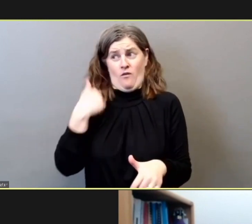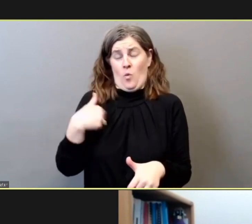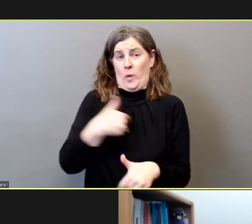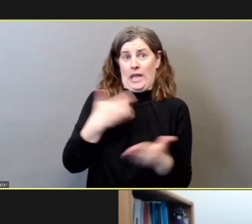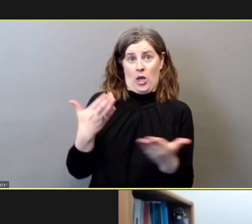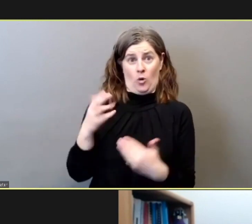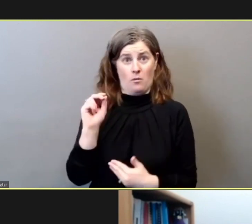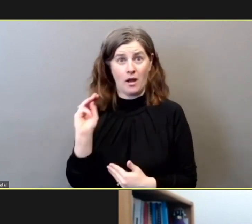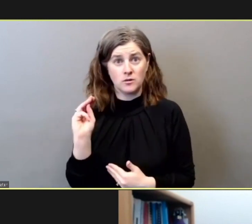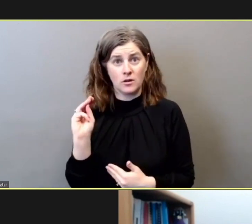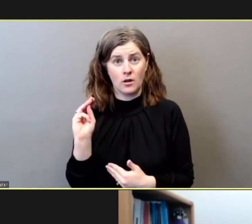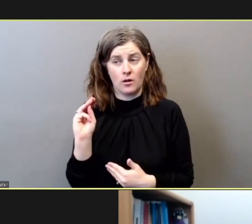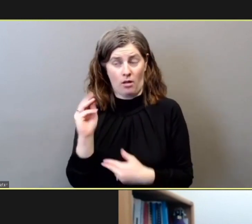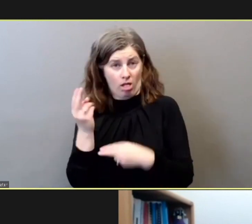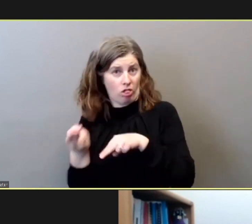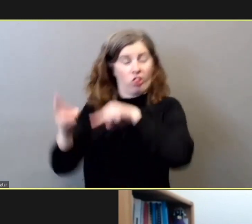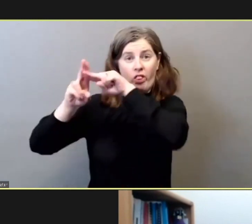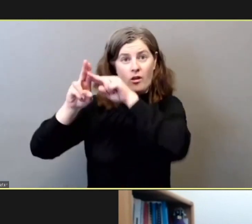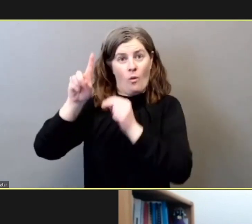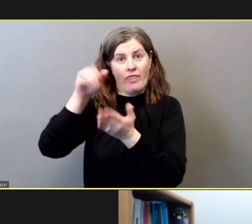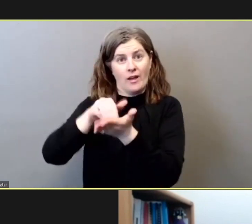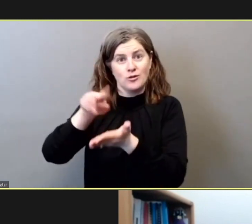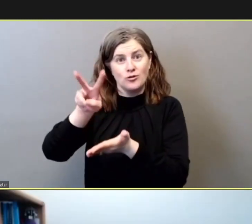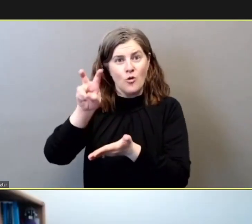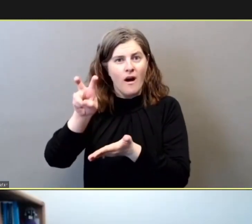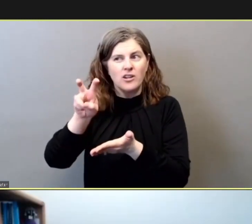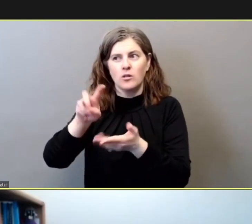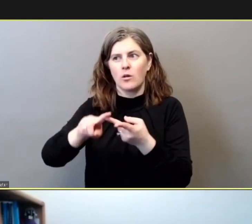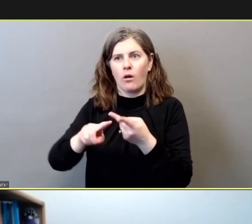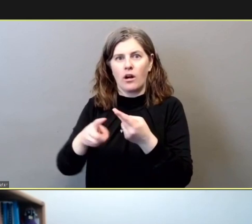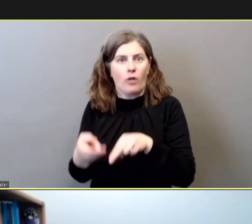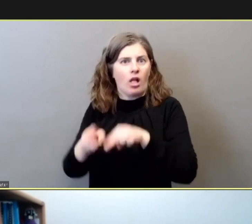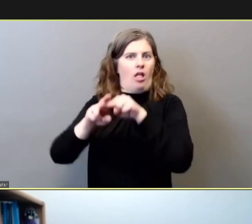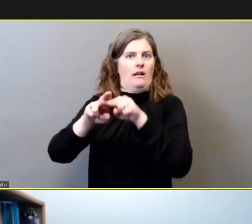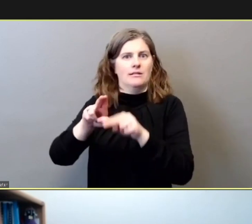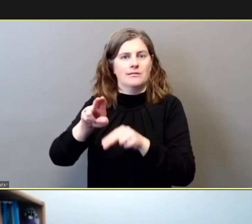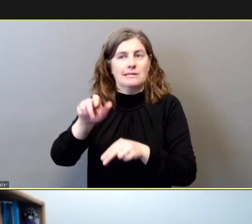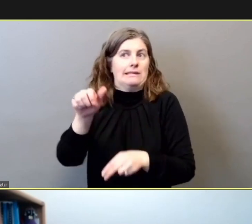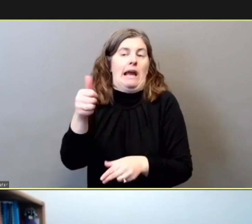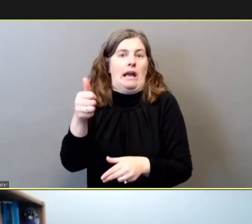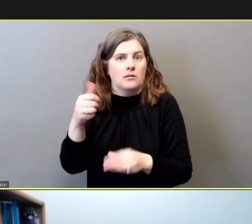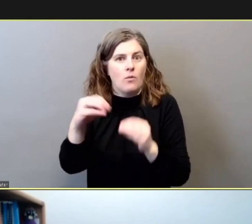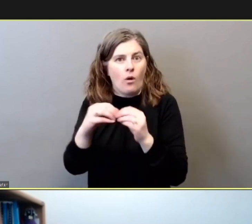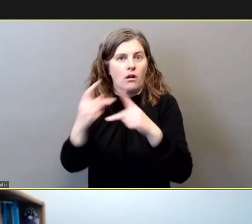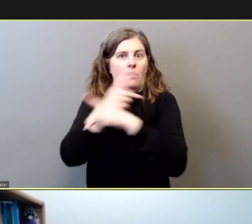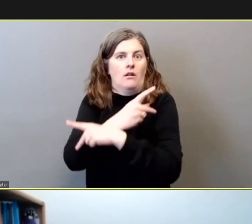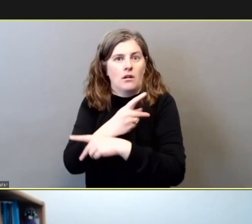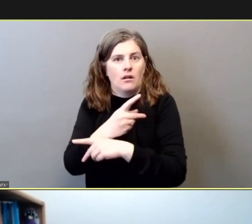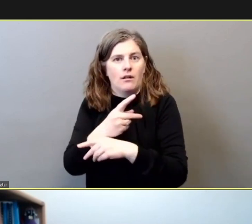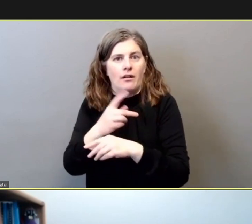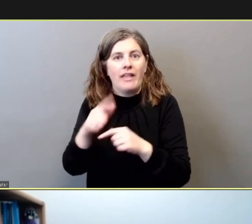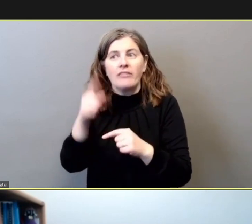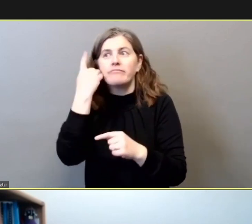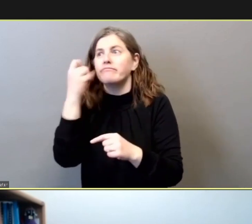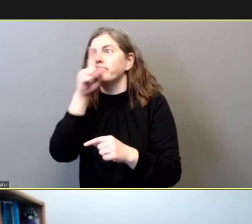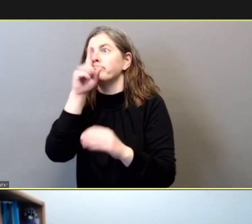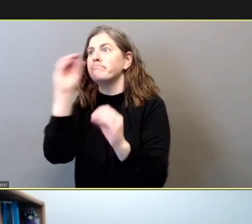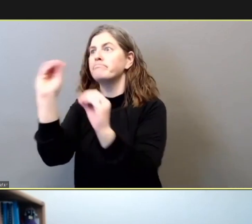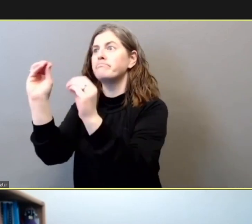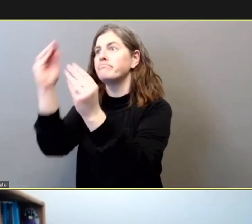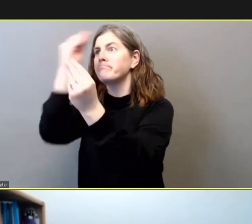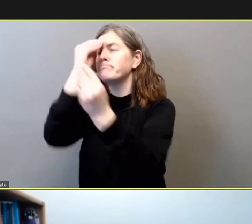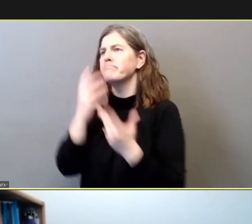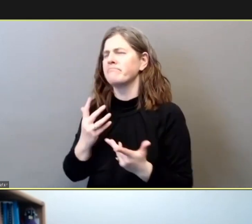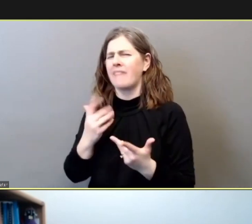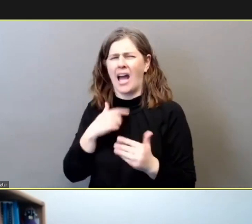found 1,200 or 100 or 10 sort of hidden deaths out there that hadn't been